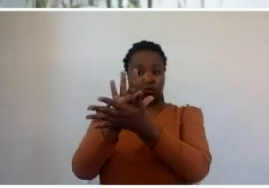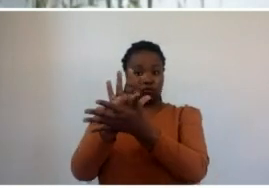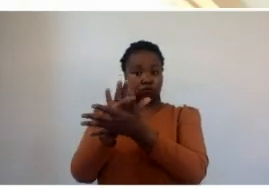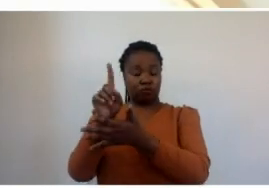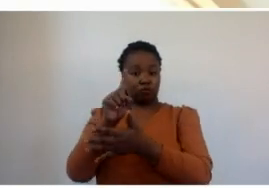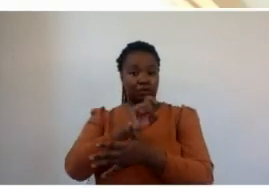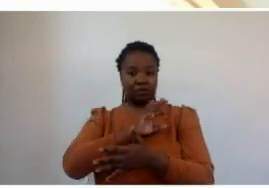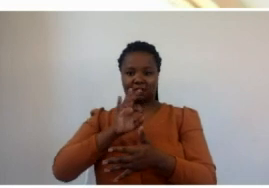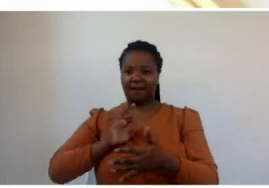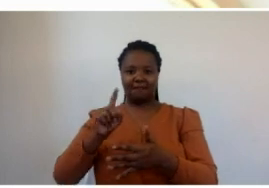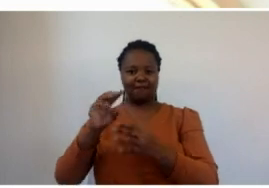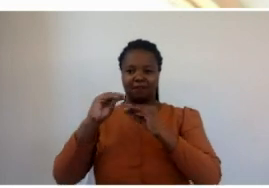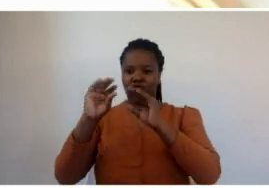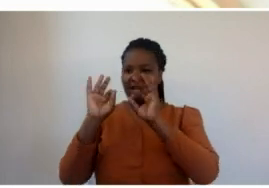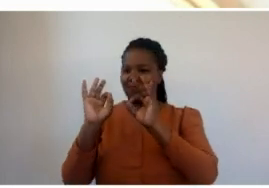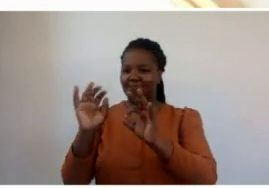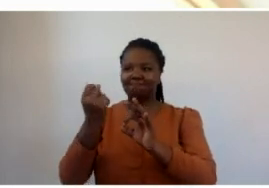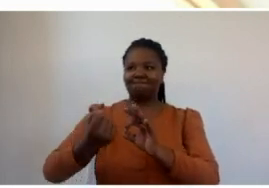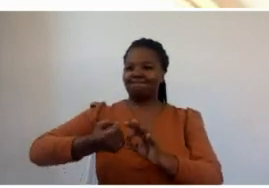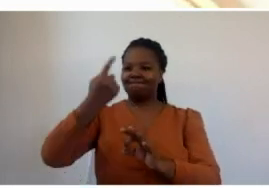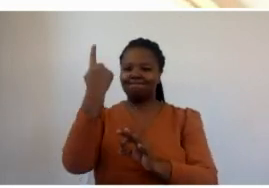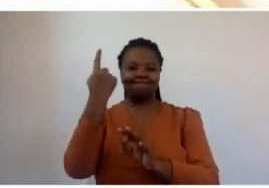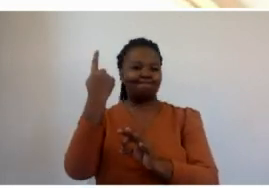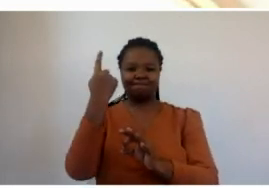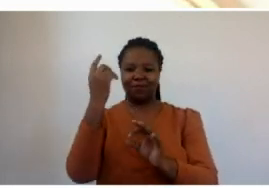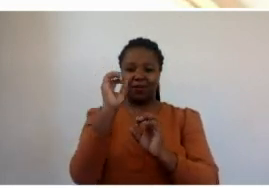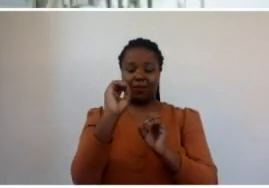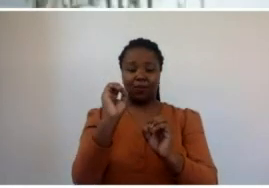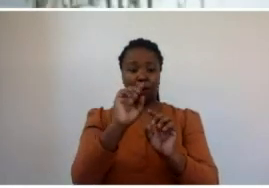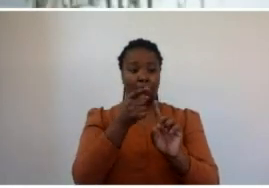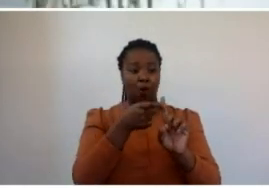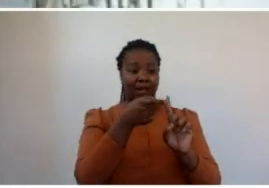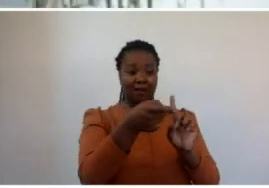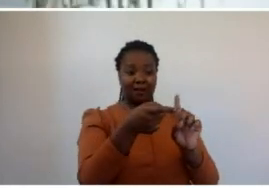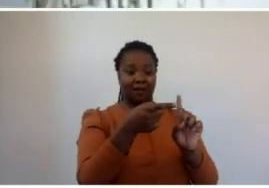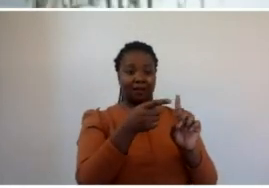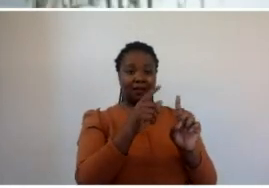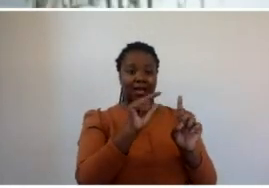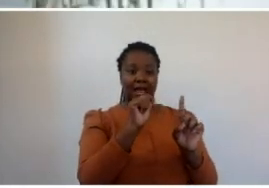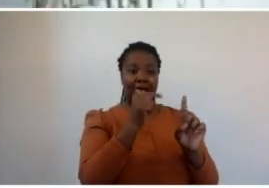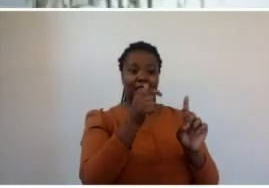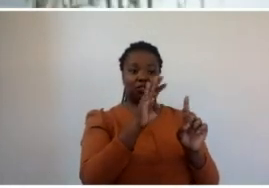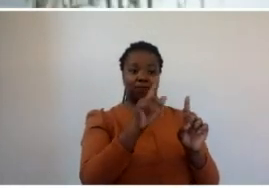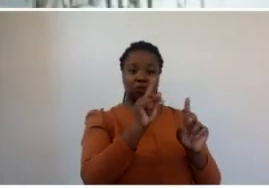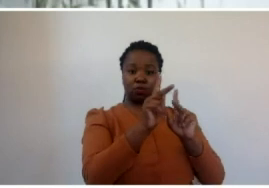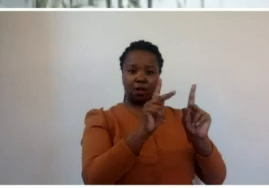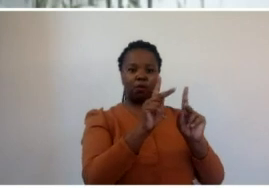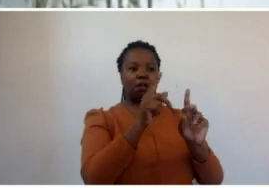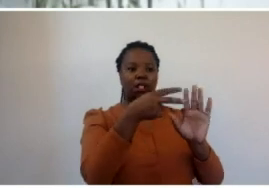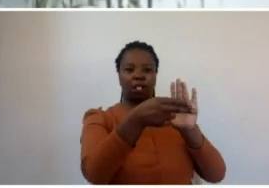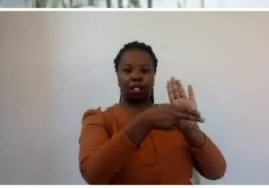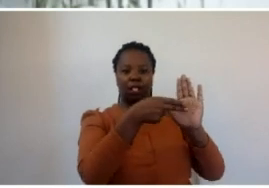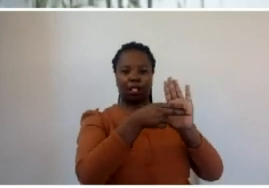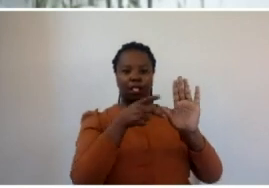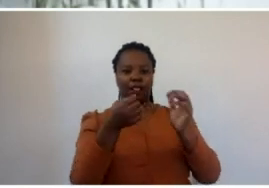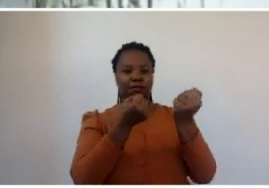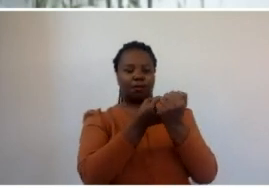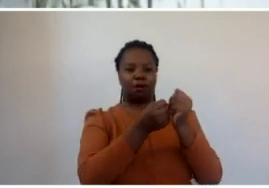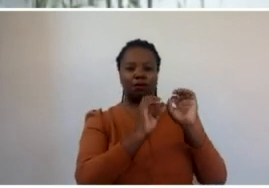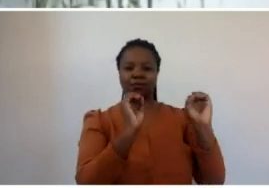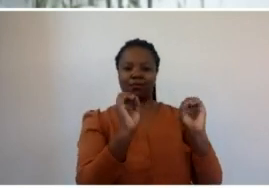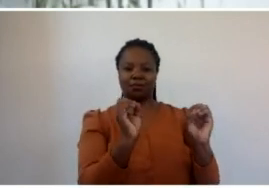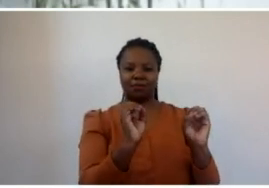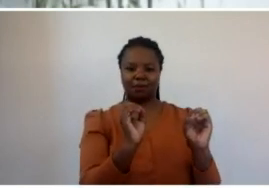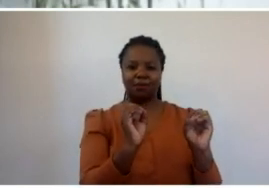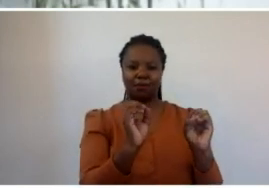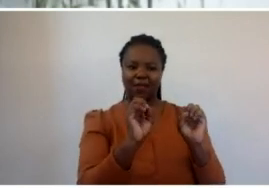to confidently address homophobia and transphobia, nor given the guidance and support on how to positively embed